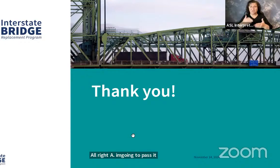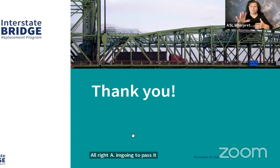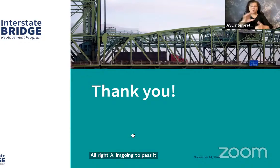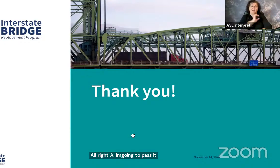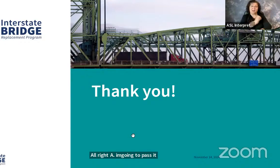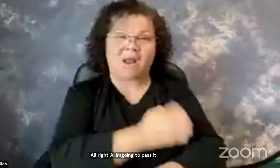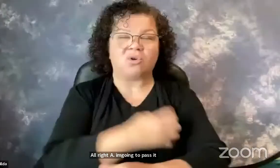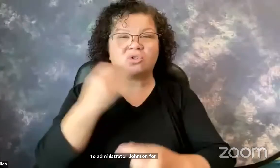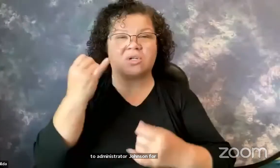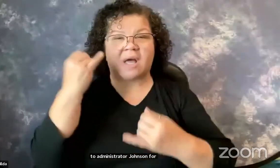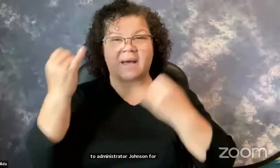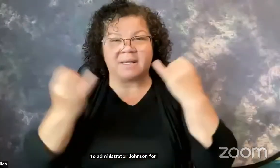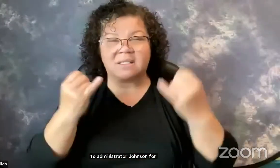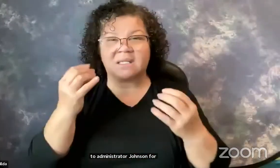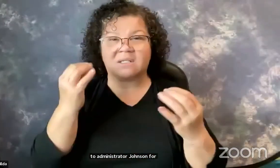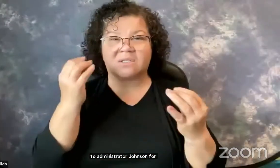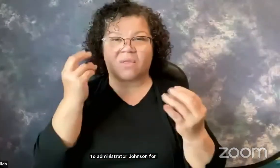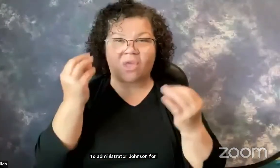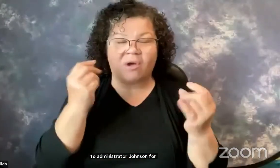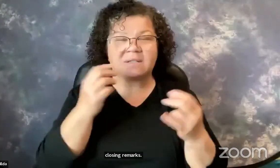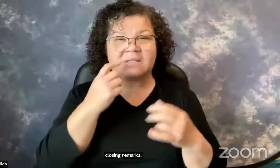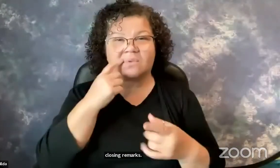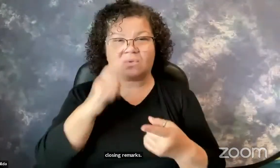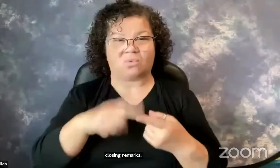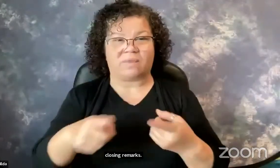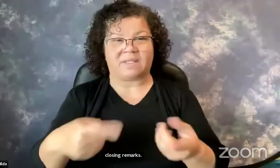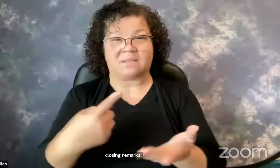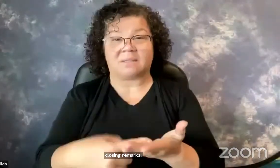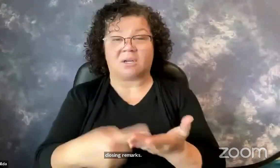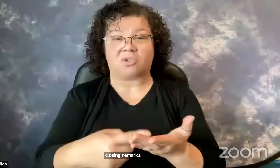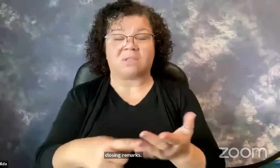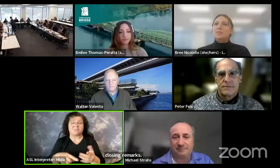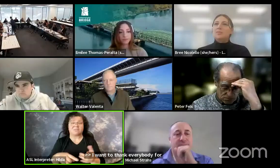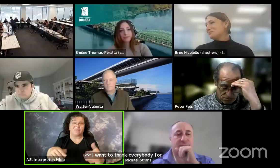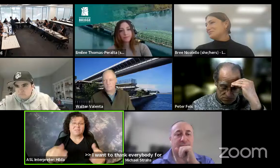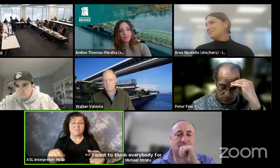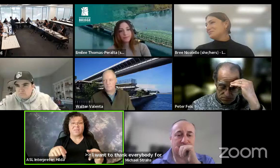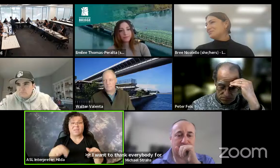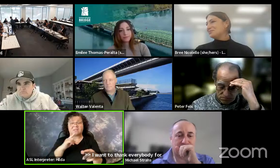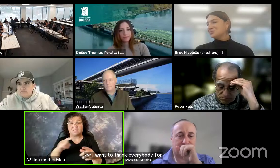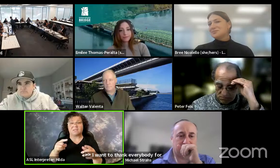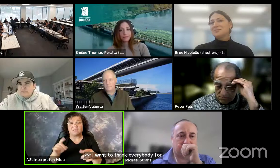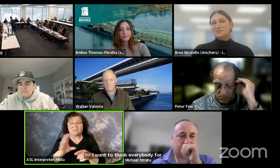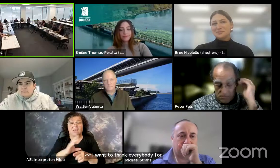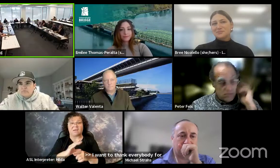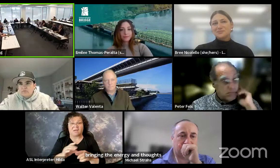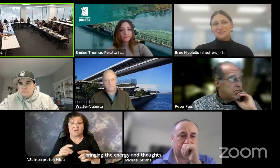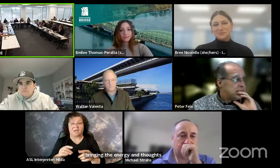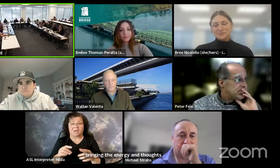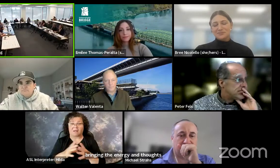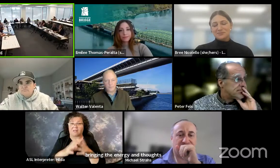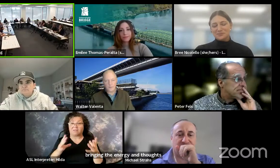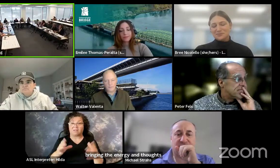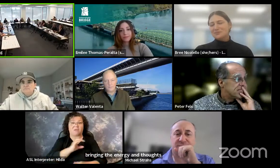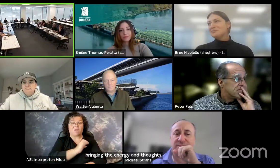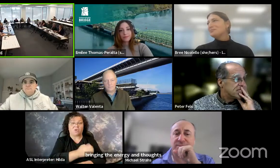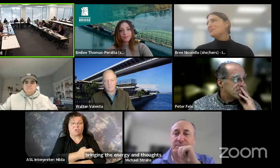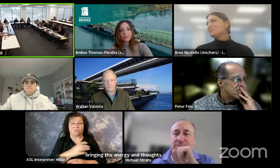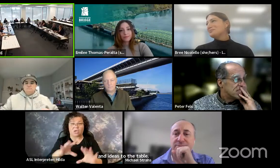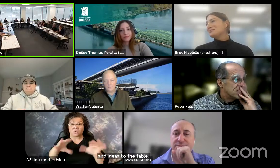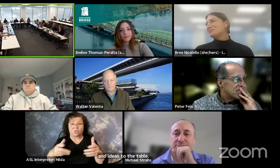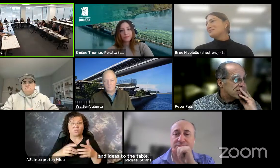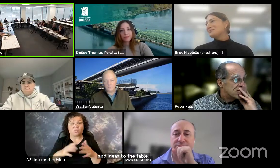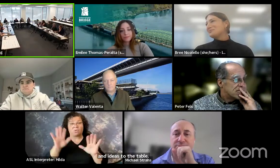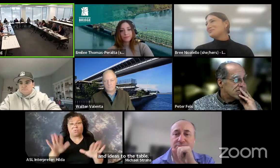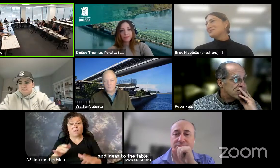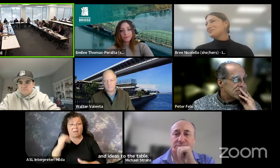table. This is a tremendously energized group with a lot of great ideas.